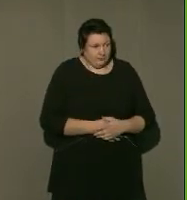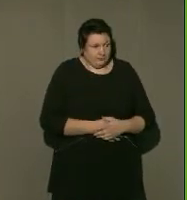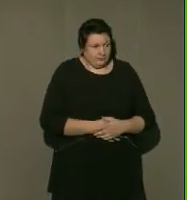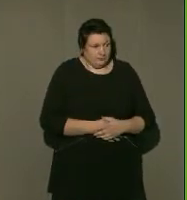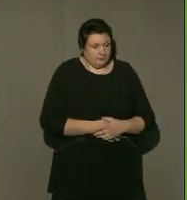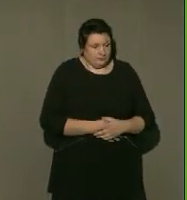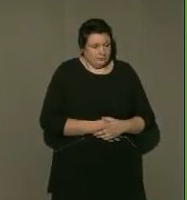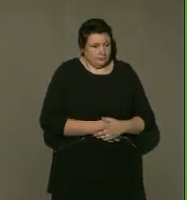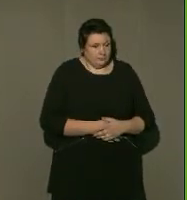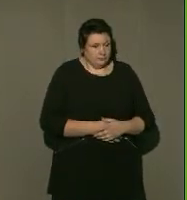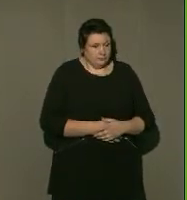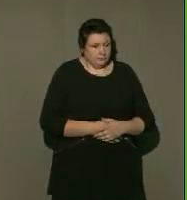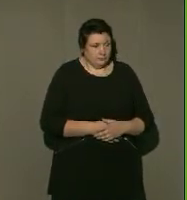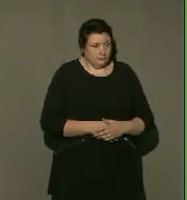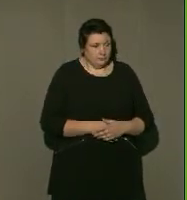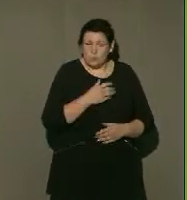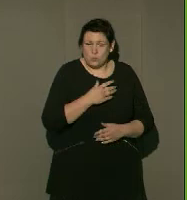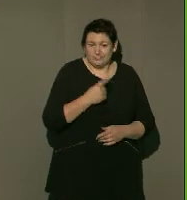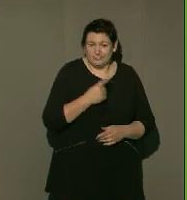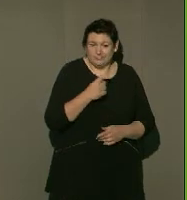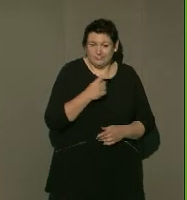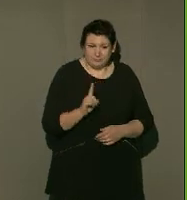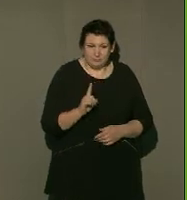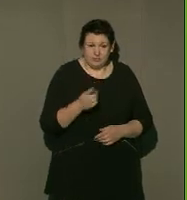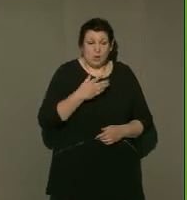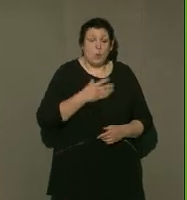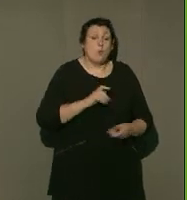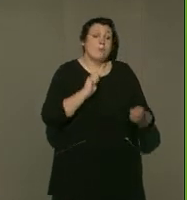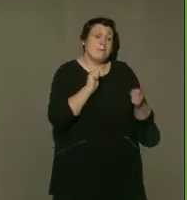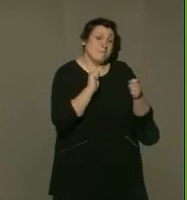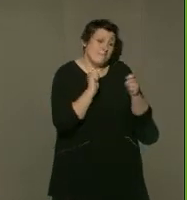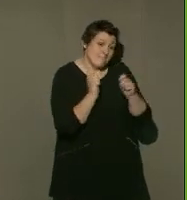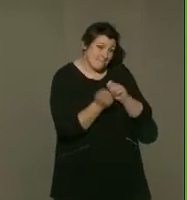today is to have the amendment